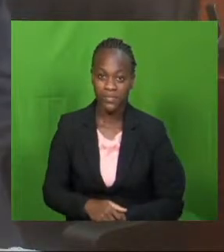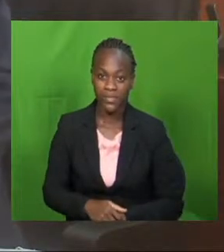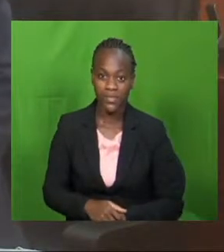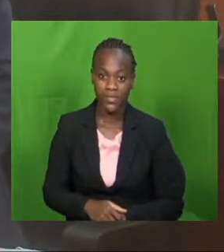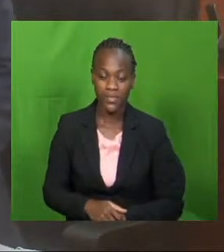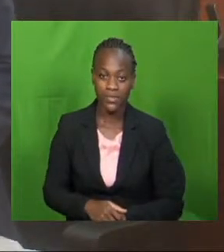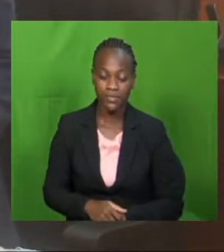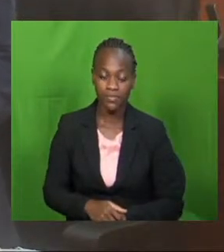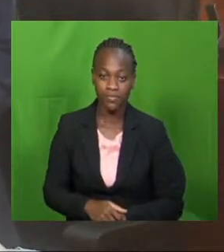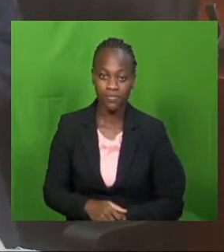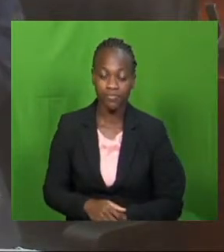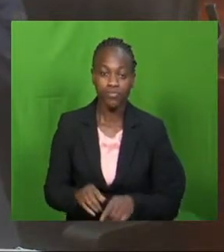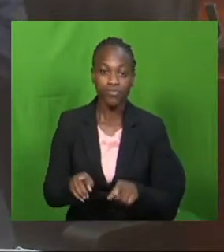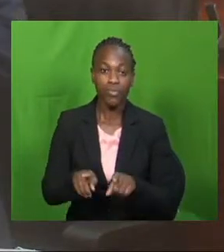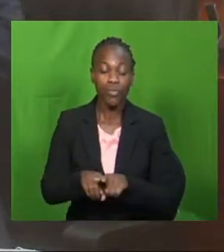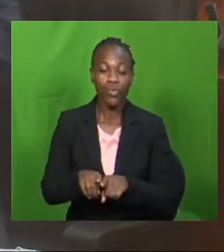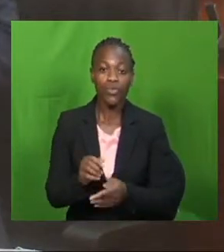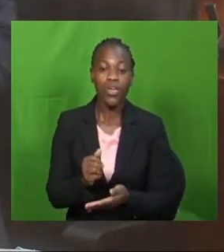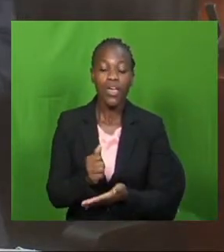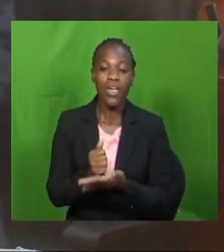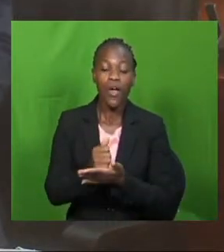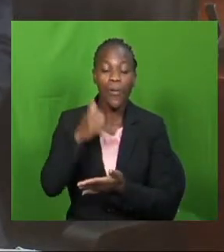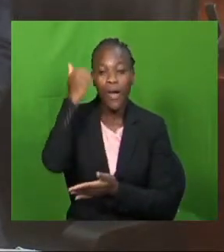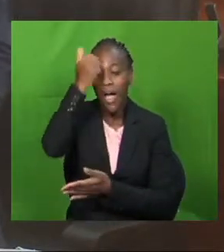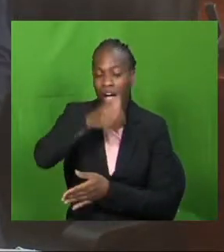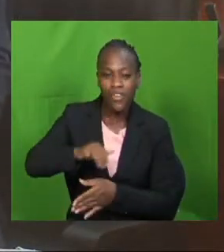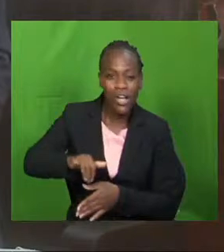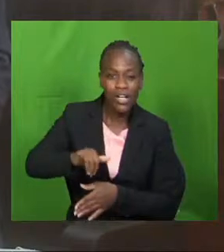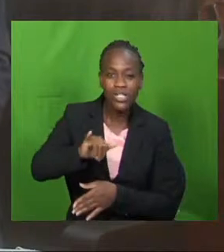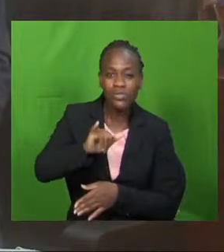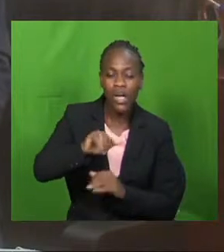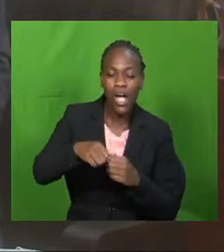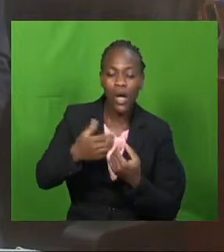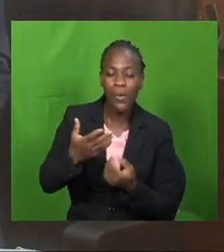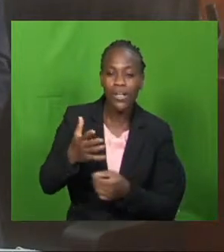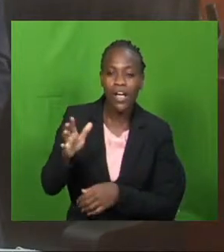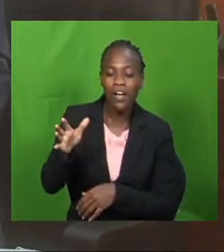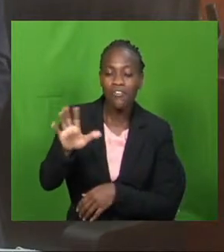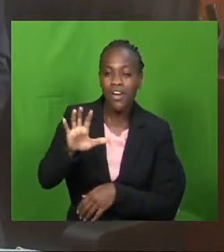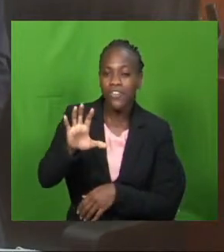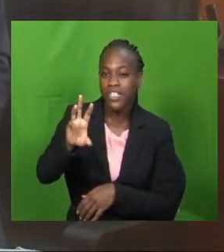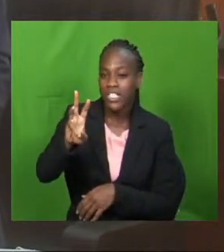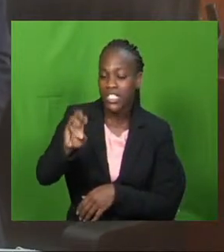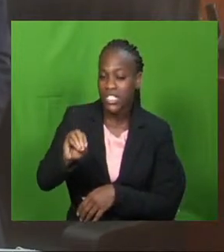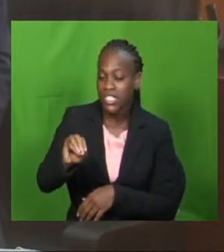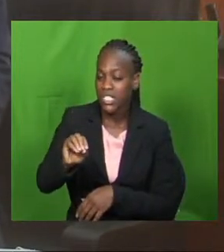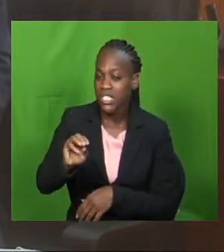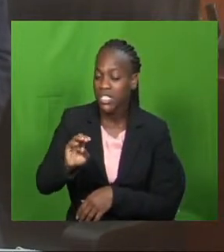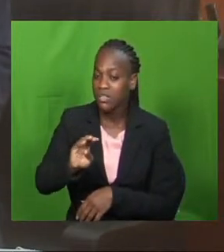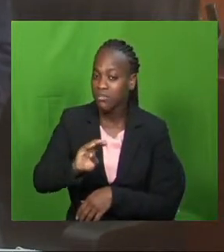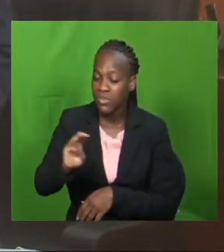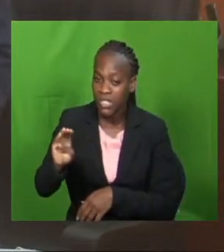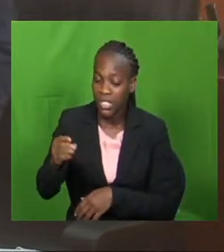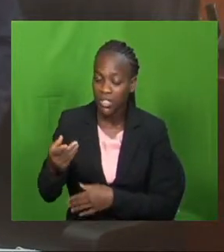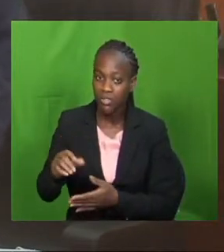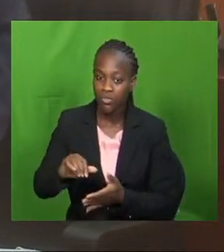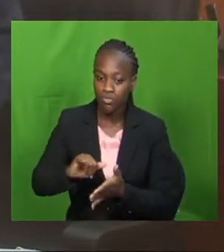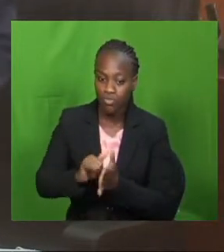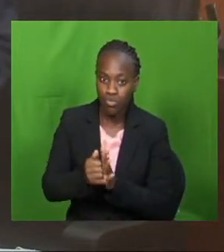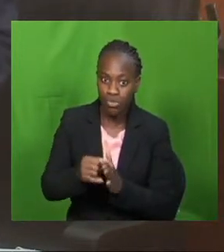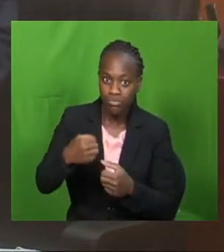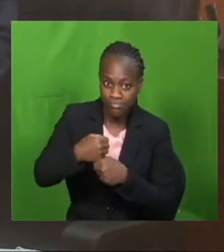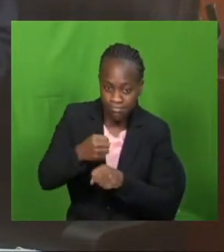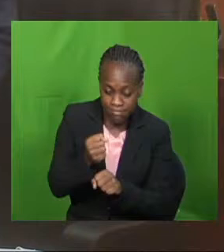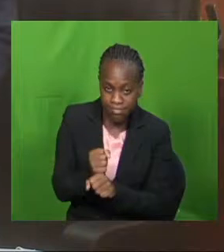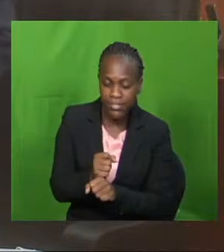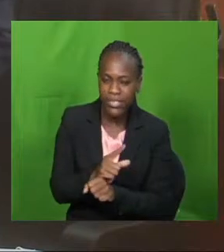it will also increase Africa's exports by 560 billion, mostly in manufacturing, and boost wages of